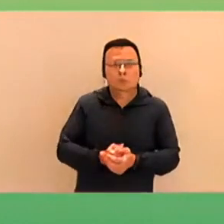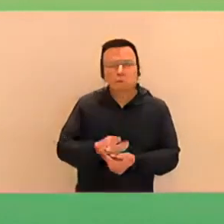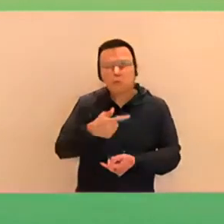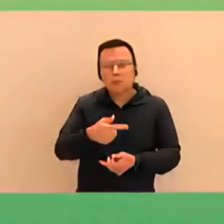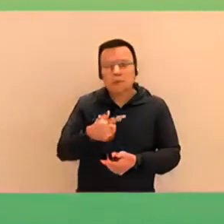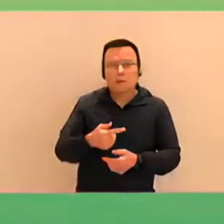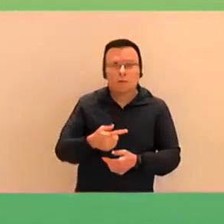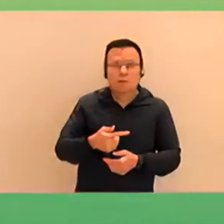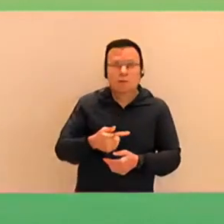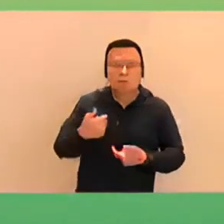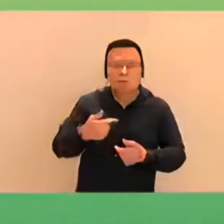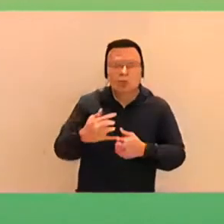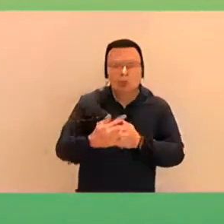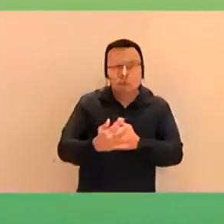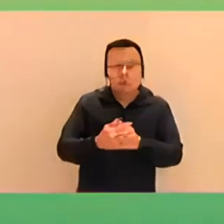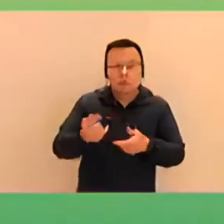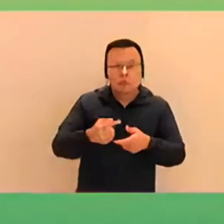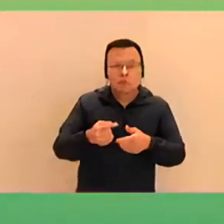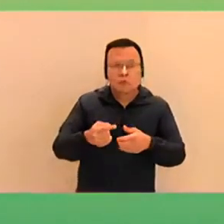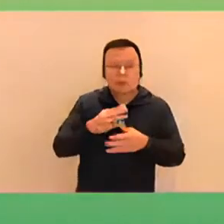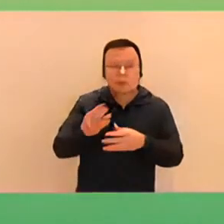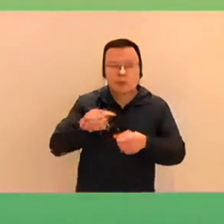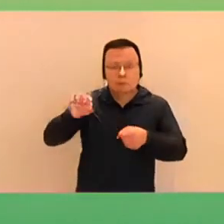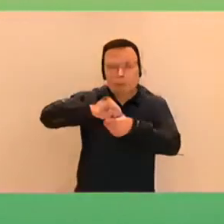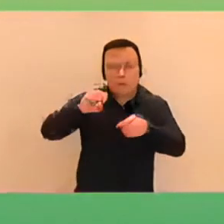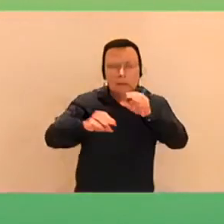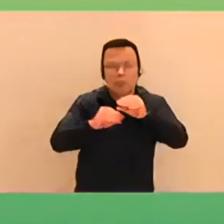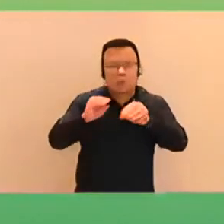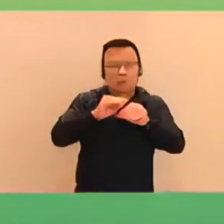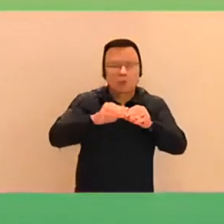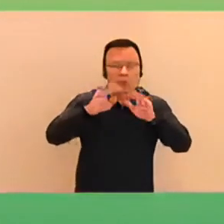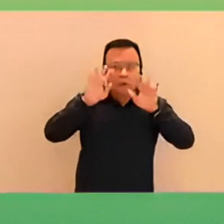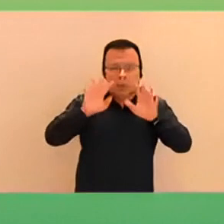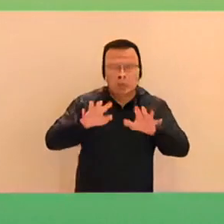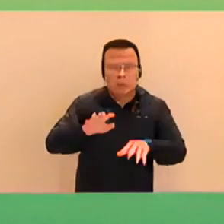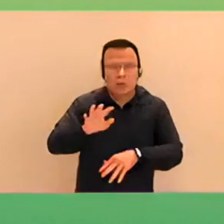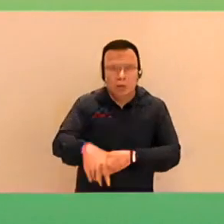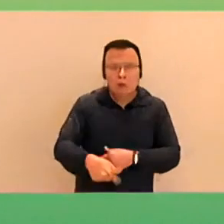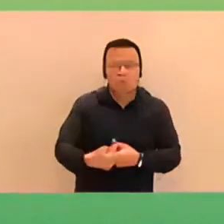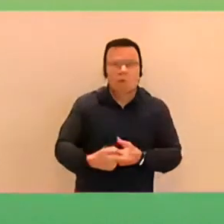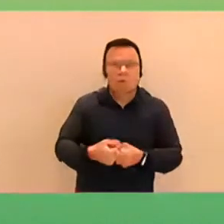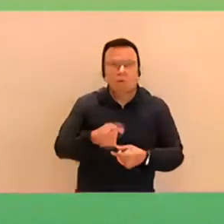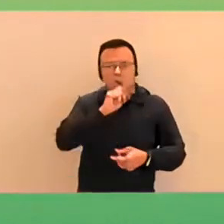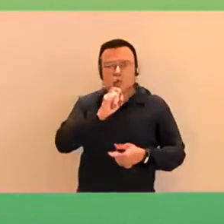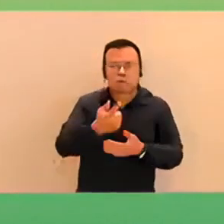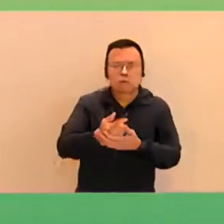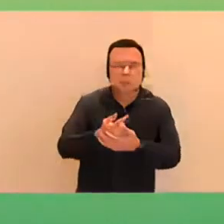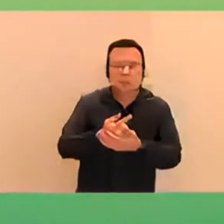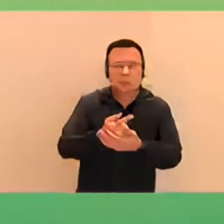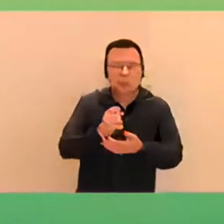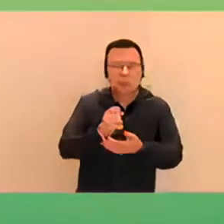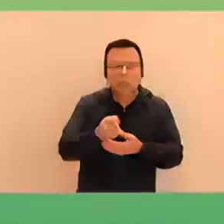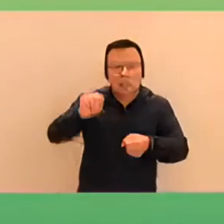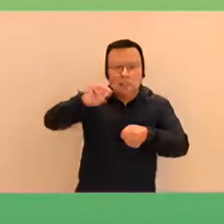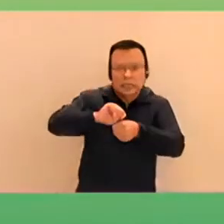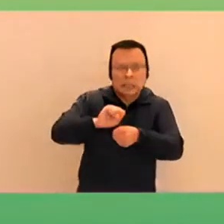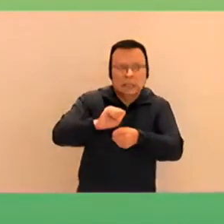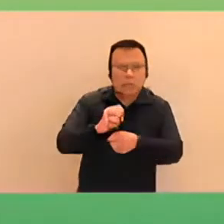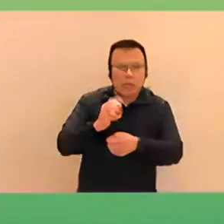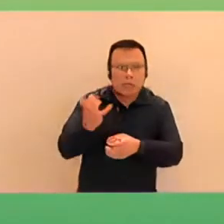say, can we have a net zero heating for this building? Okay, it's ambitious, but we try to do